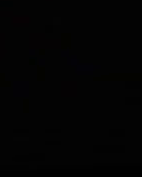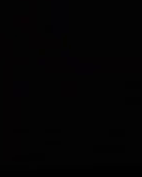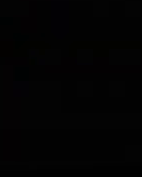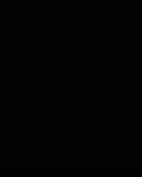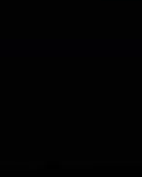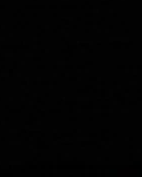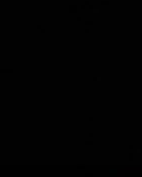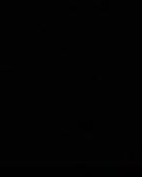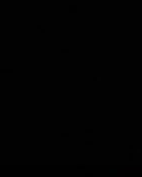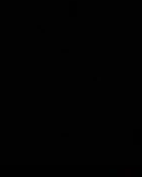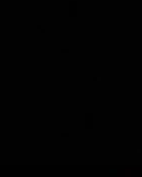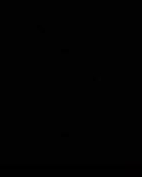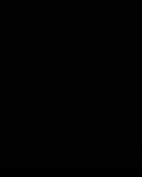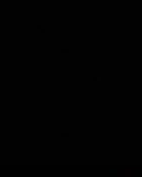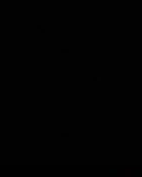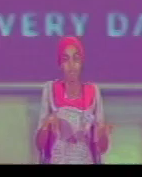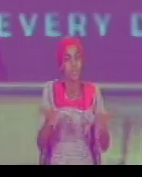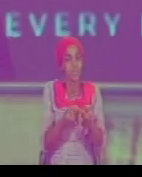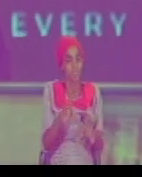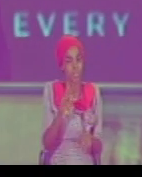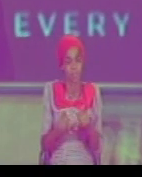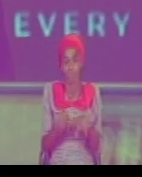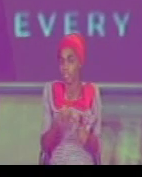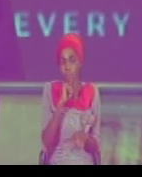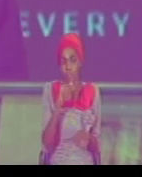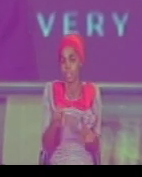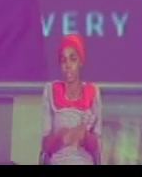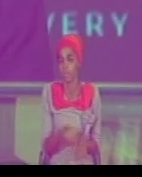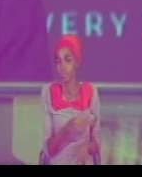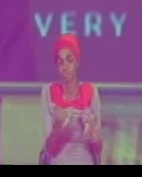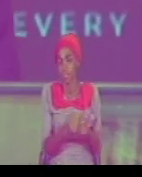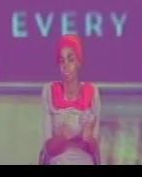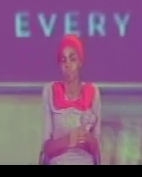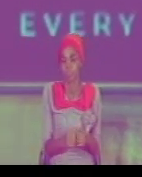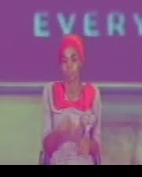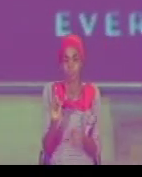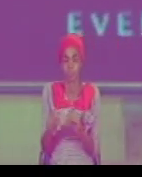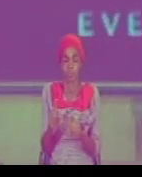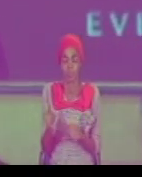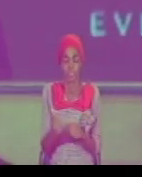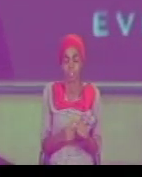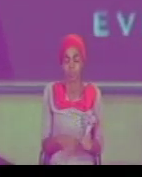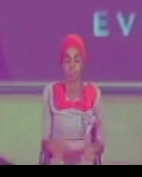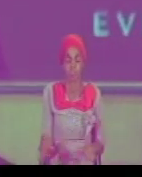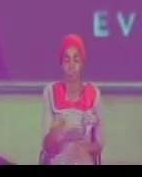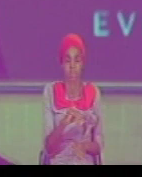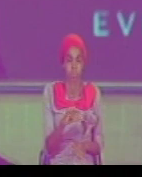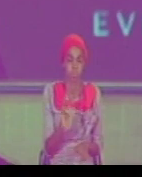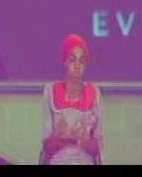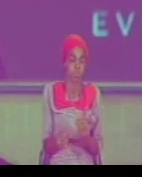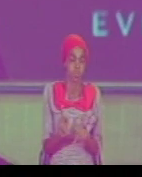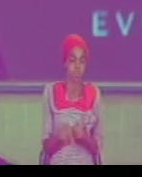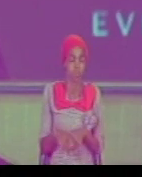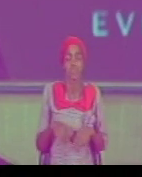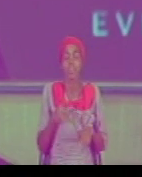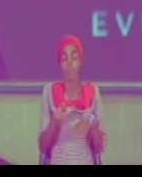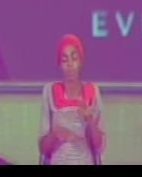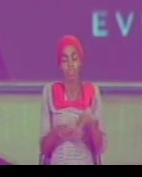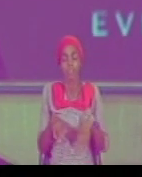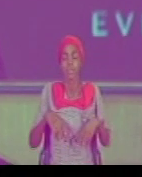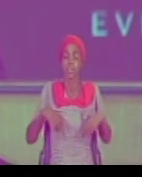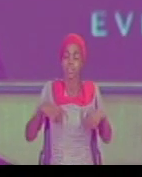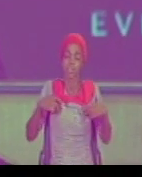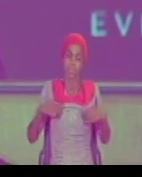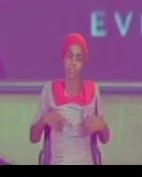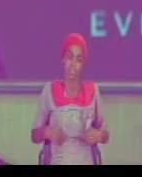peculiar people, they can hurry. Every day can hurry in the world. They are tired,